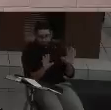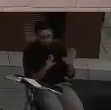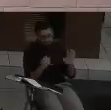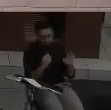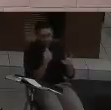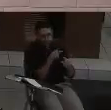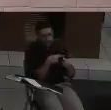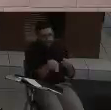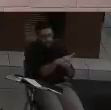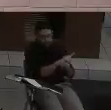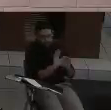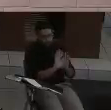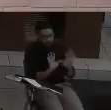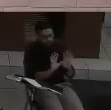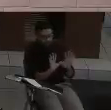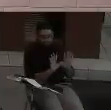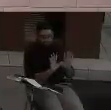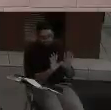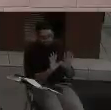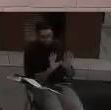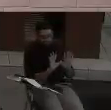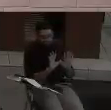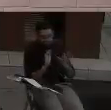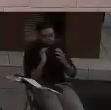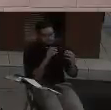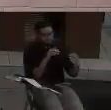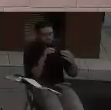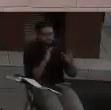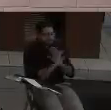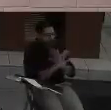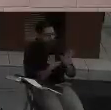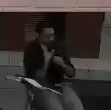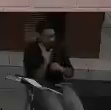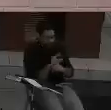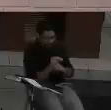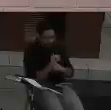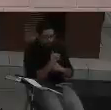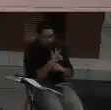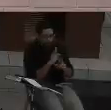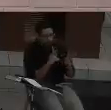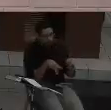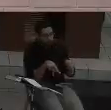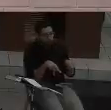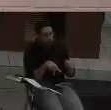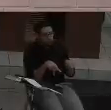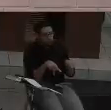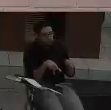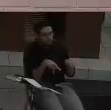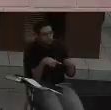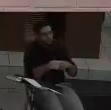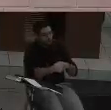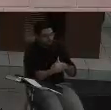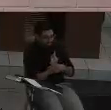you, do not resist the evildoer. But if anyone strikes you on the right cheek, turn the other